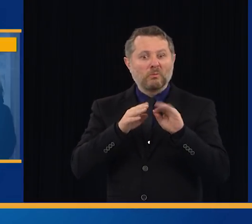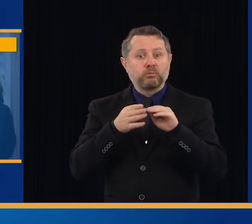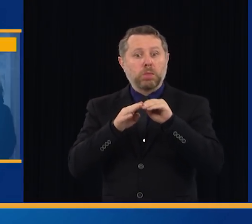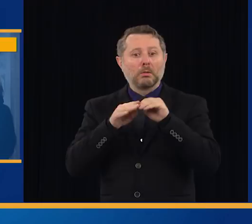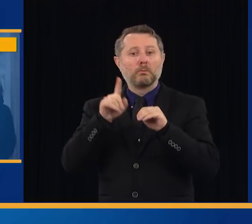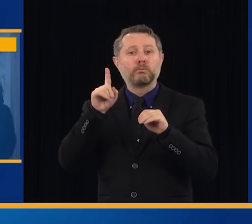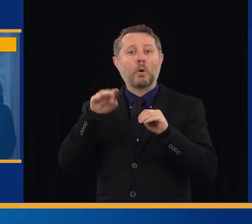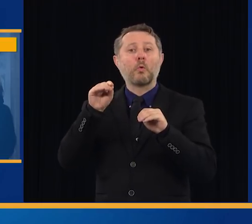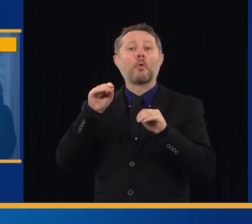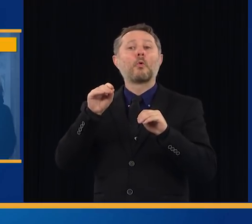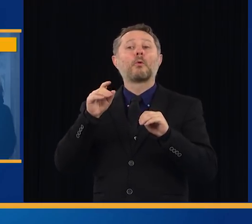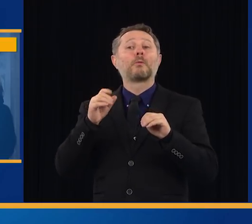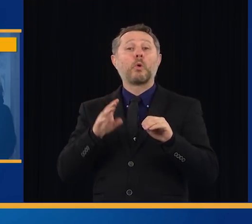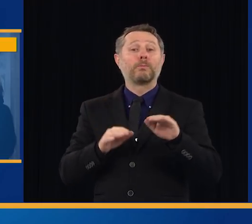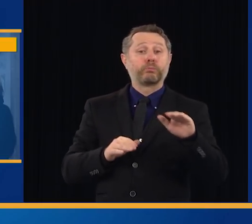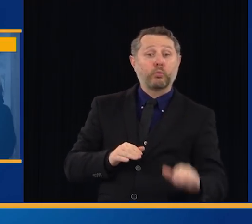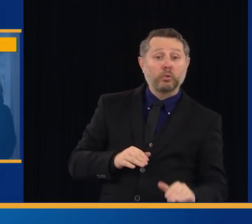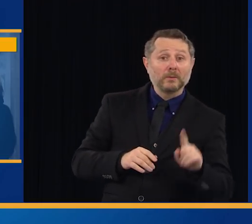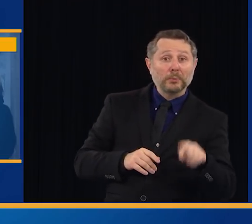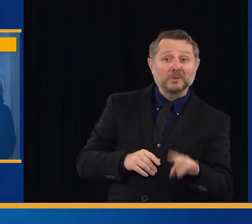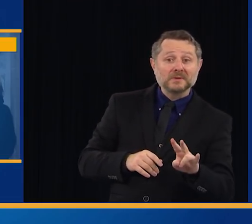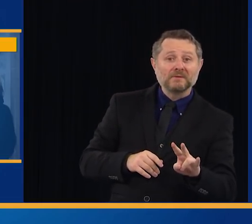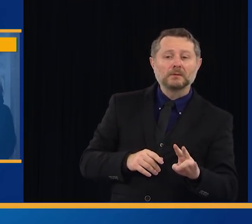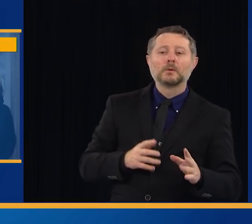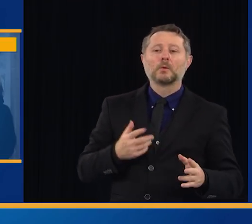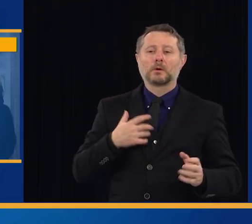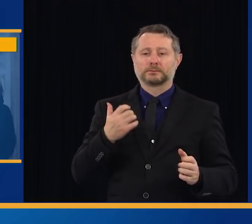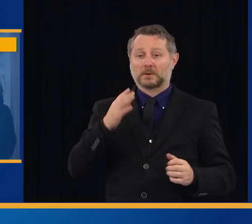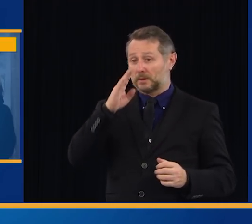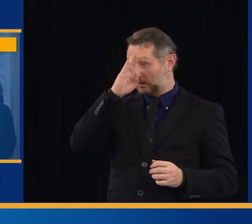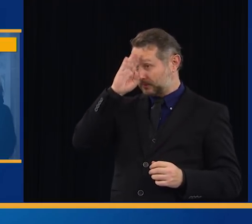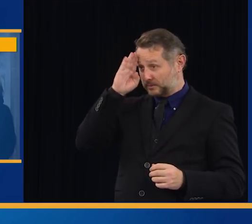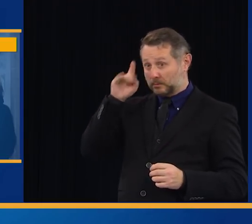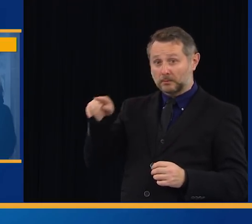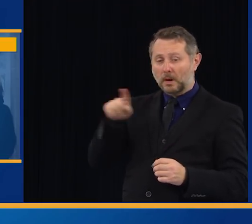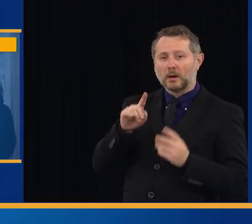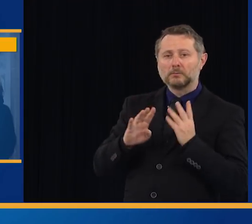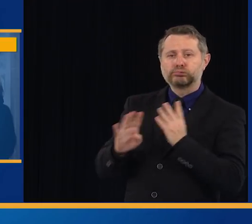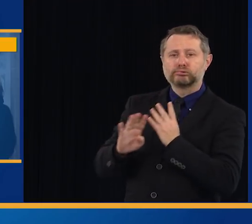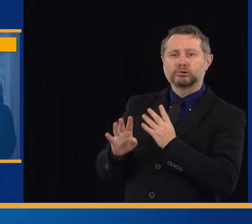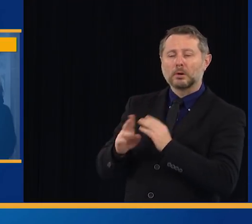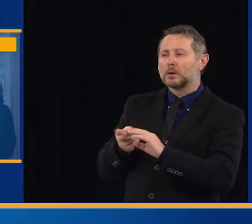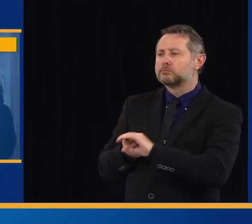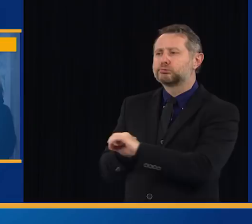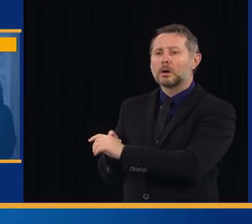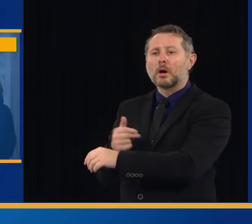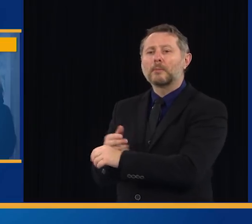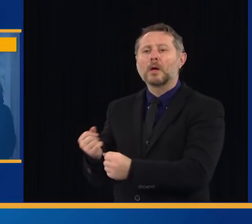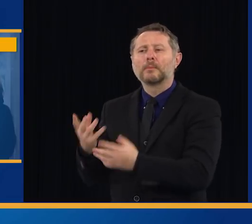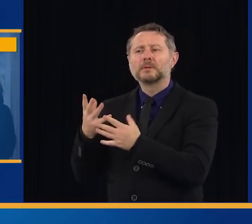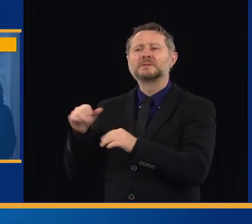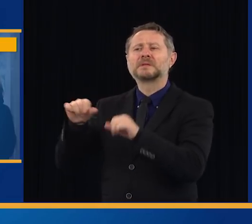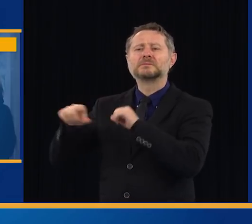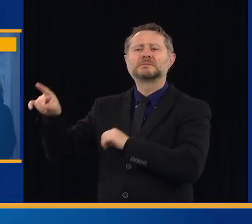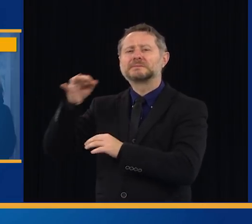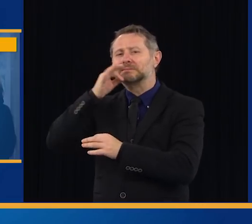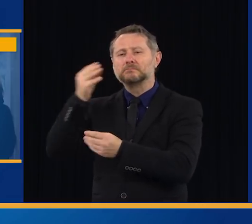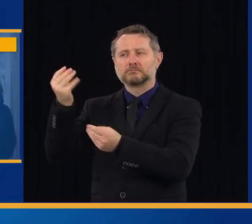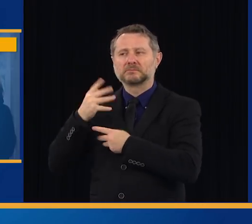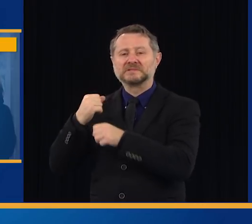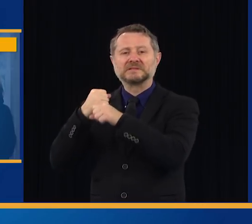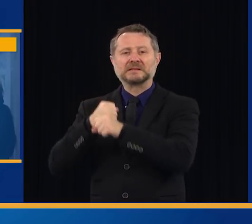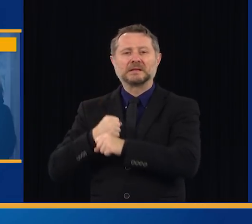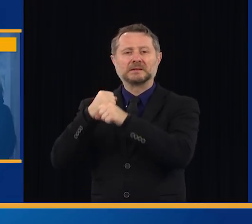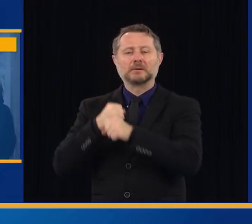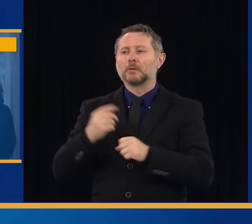hospitalization rate is. And then the experts will tell us the best course of conduct based on that